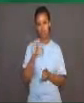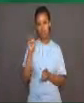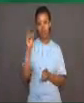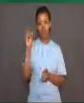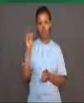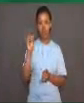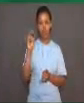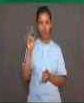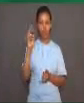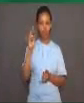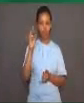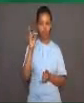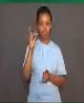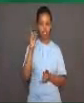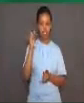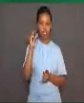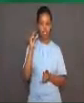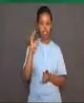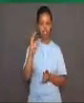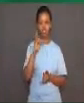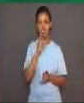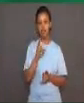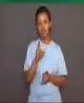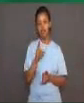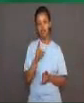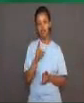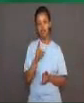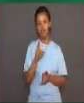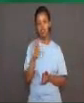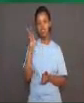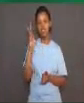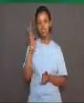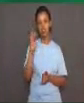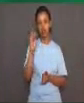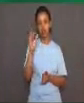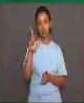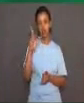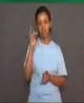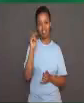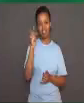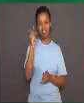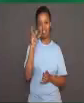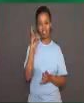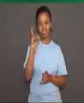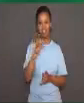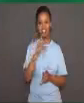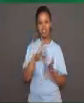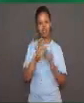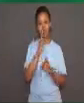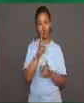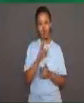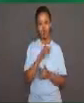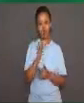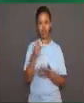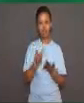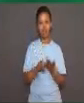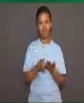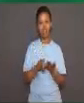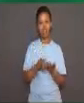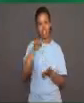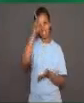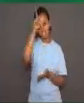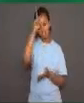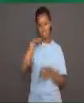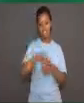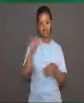Nordics are people from Scandinavian or Baltic countries, such as Sweden, Germany, or Britain. They